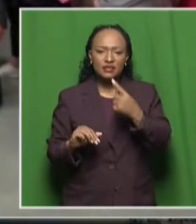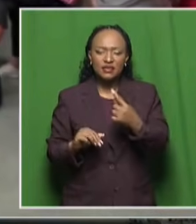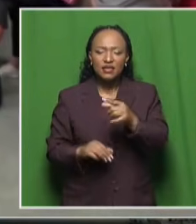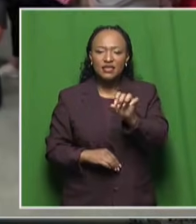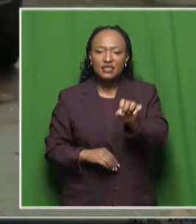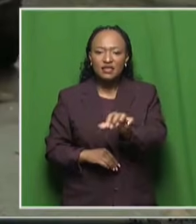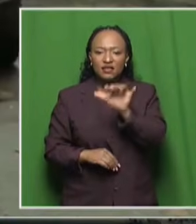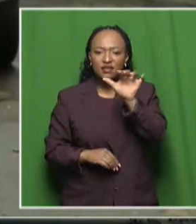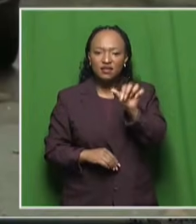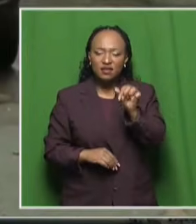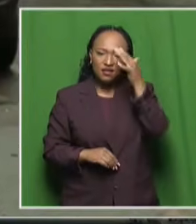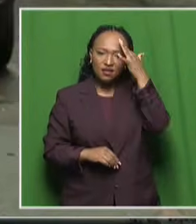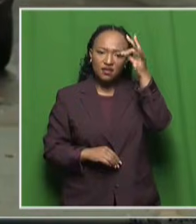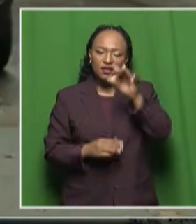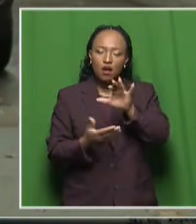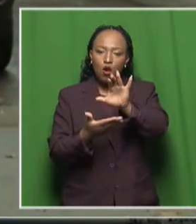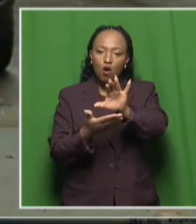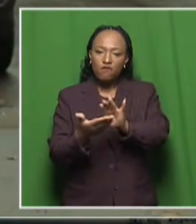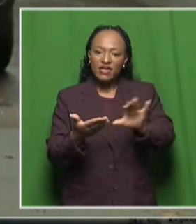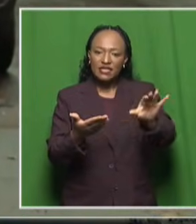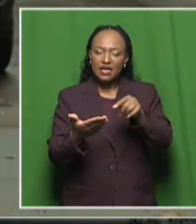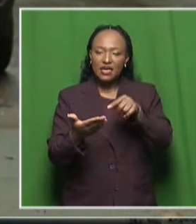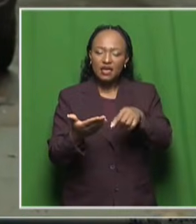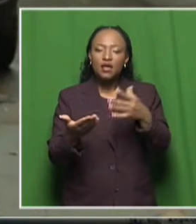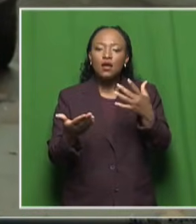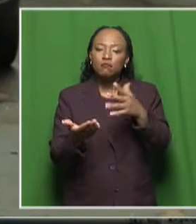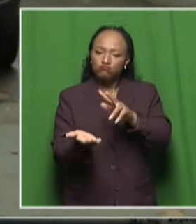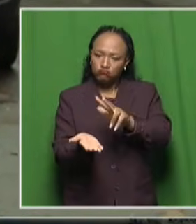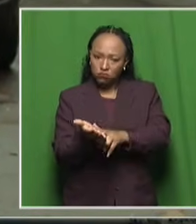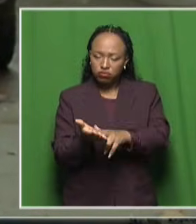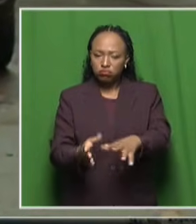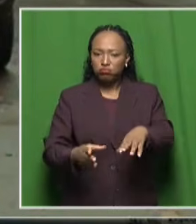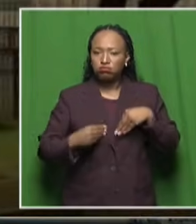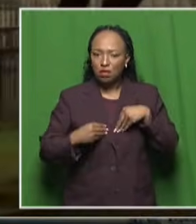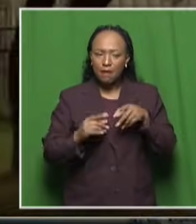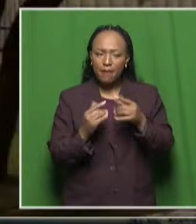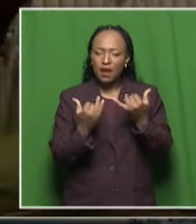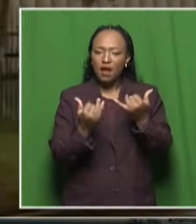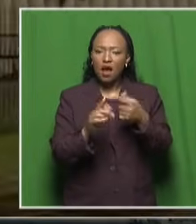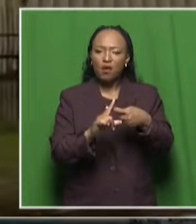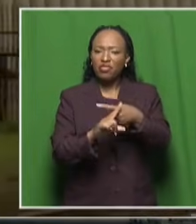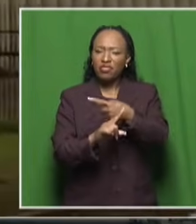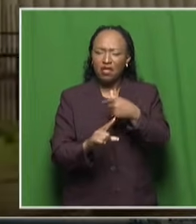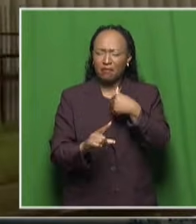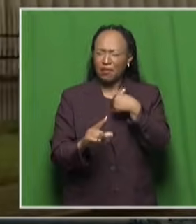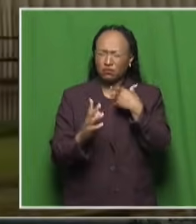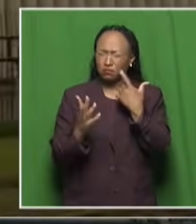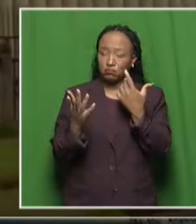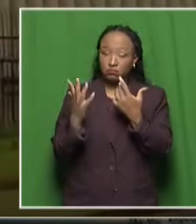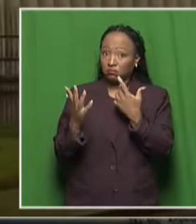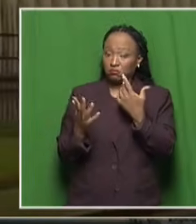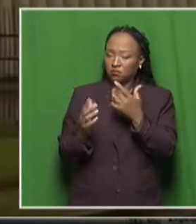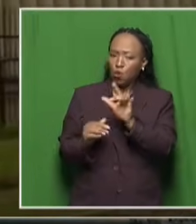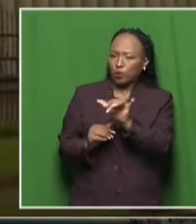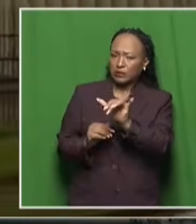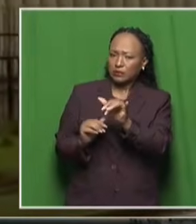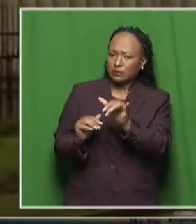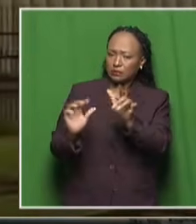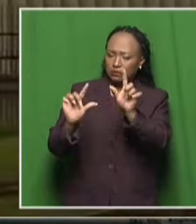state party to the Convention on Refugees, violating that, I'll be very keen to understand what part of the convention, because if you